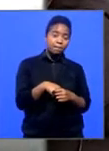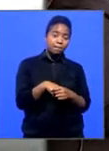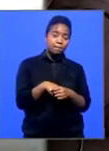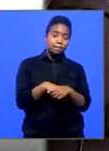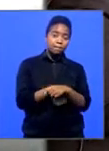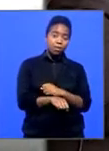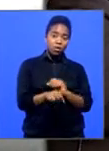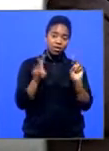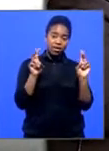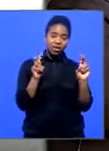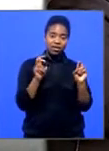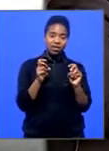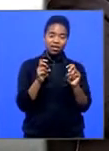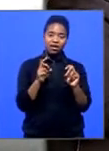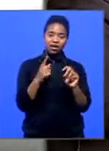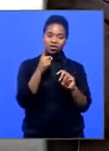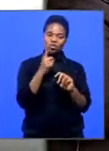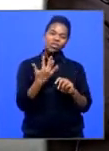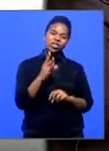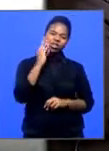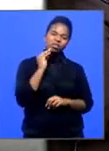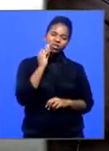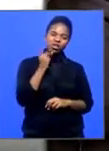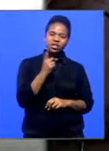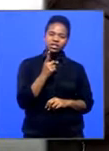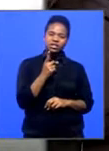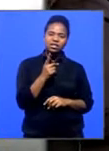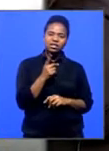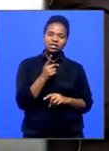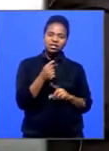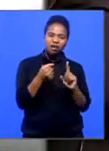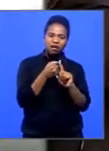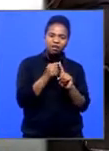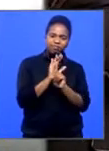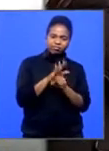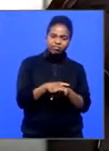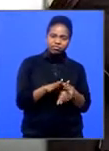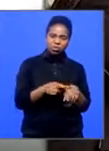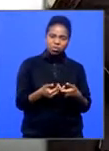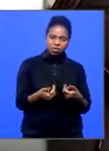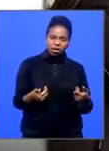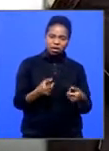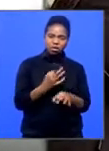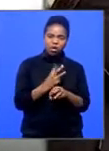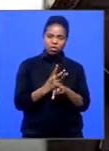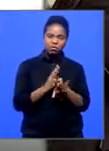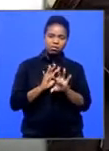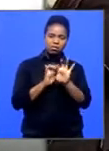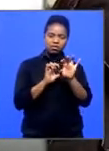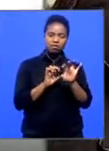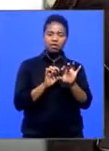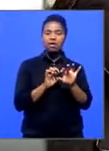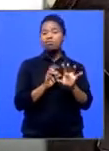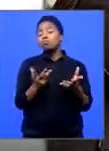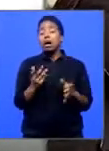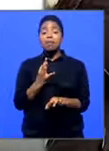the generation where there was struggle and our parents were, toy-toying in the streets? Yeah, well, I mean, based on our parents and